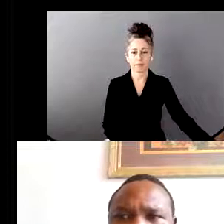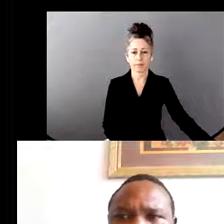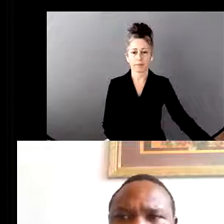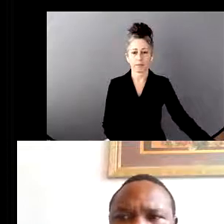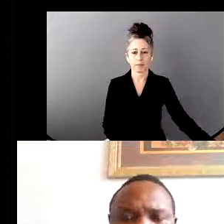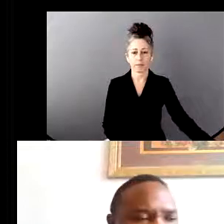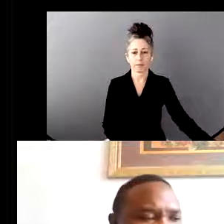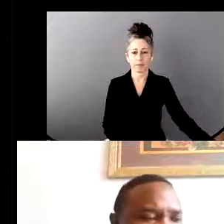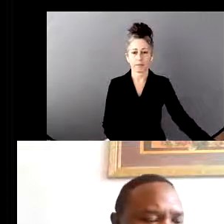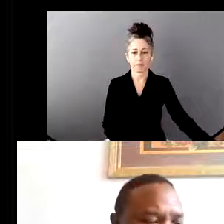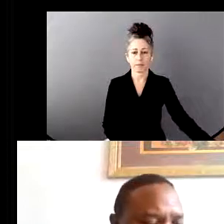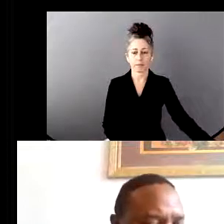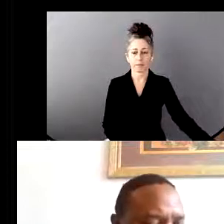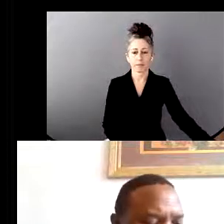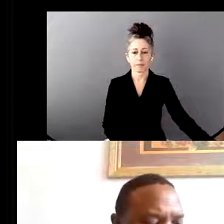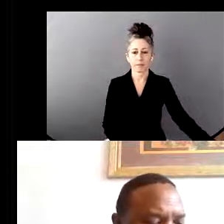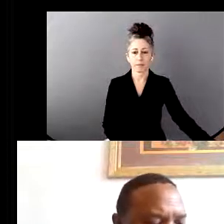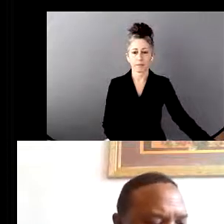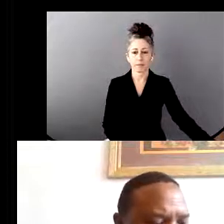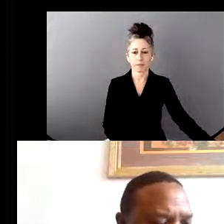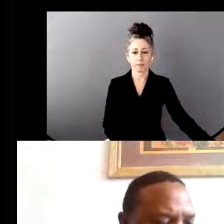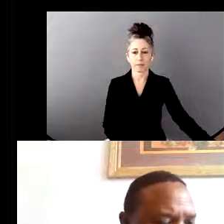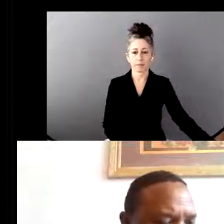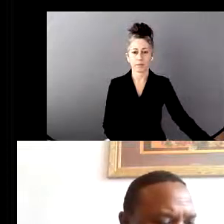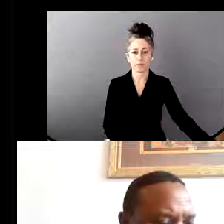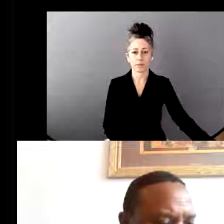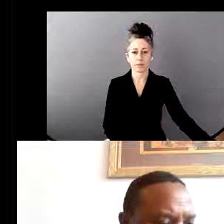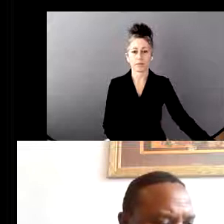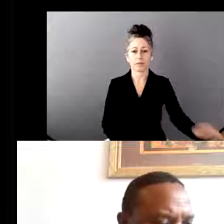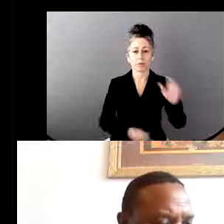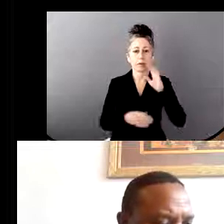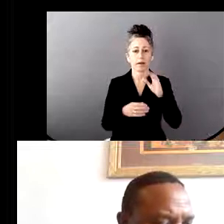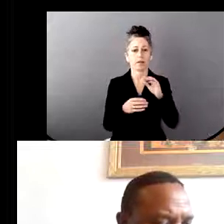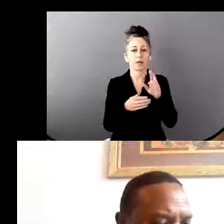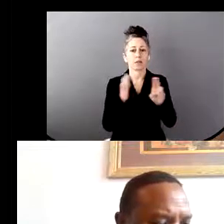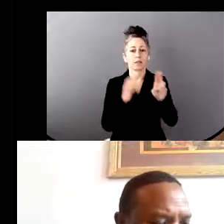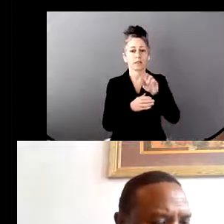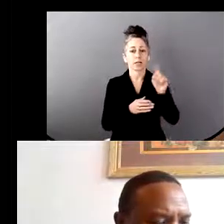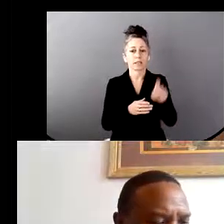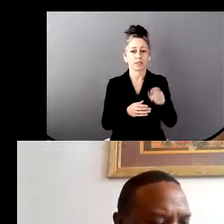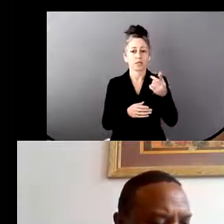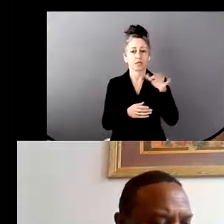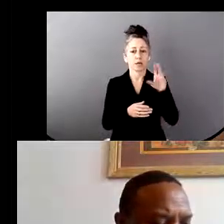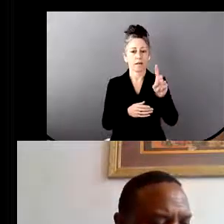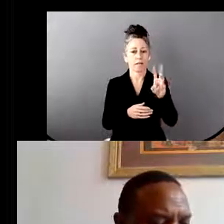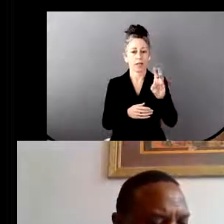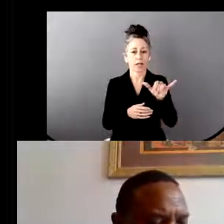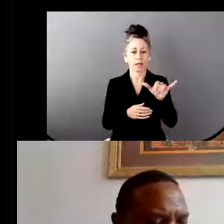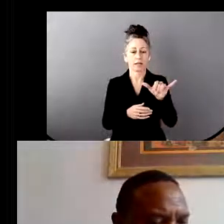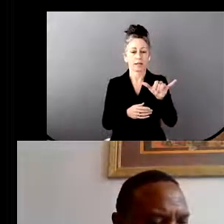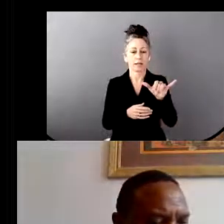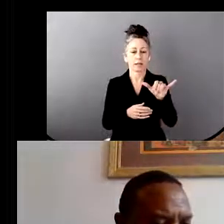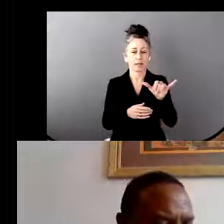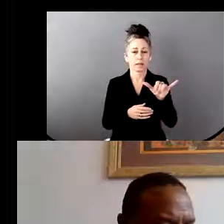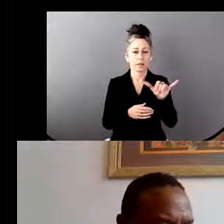is HBCU, and you have University of Texas Rio Grande Valley, which is a Hispanic Serving